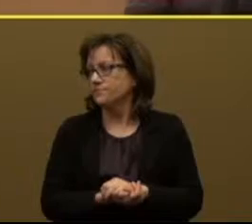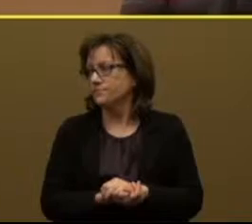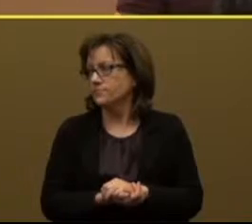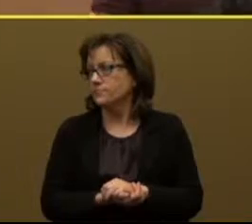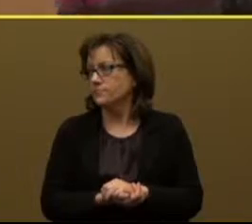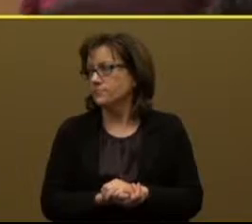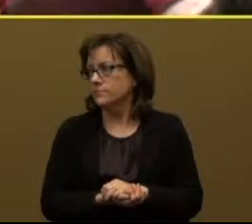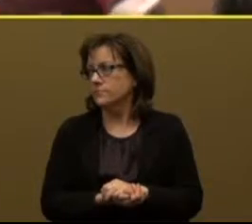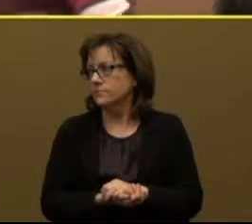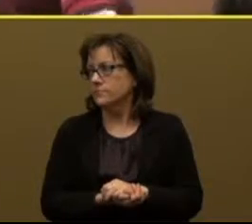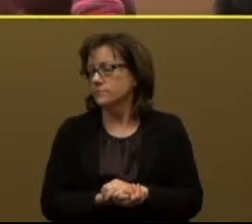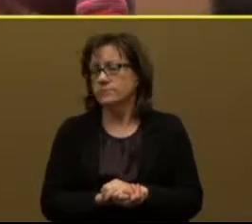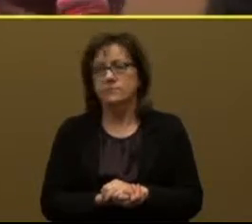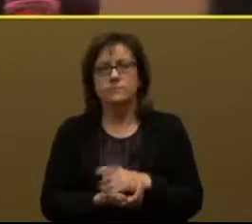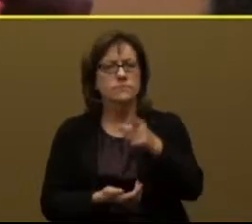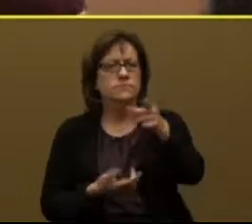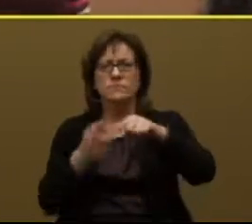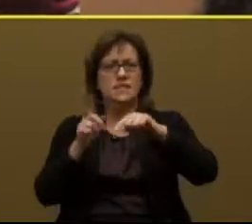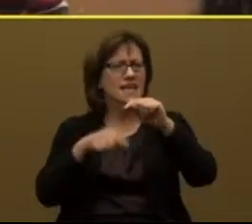right, over time.